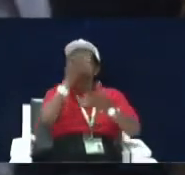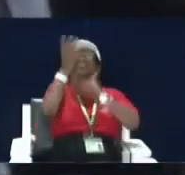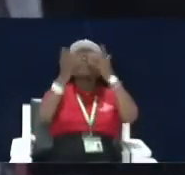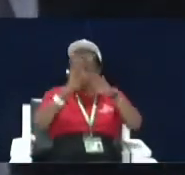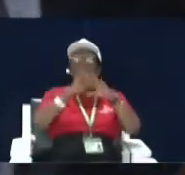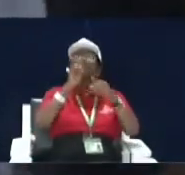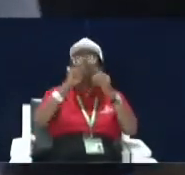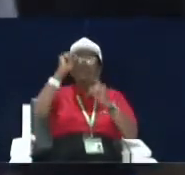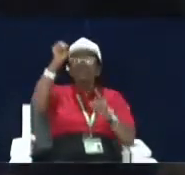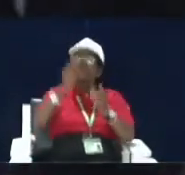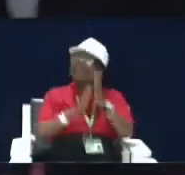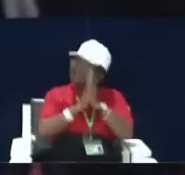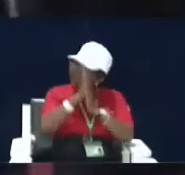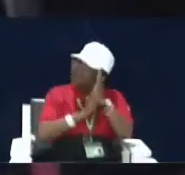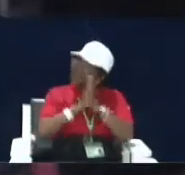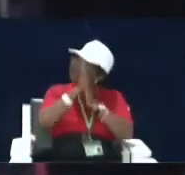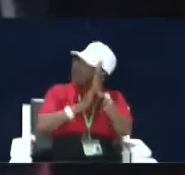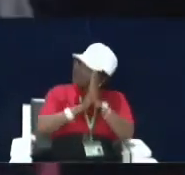Him.